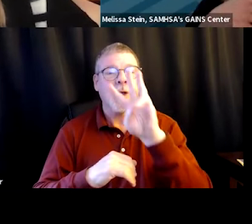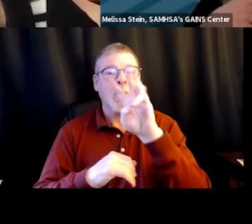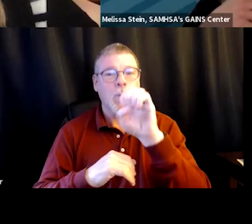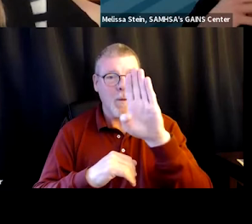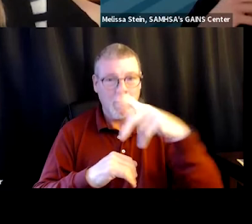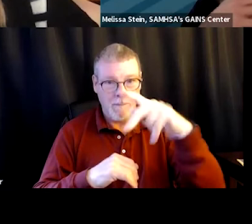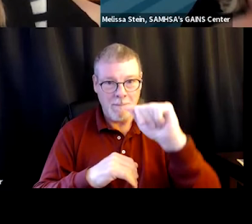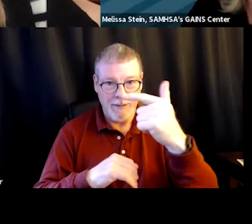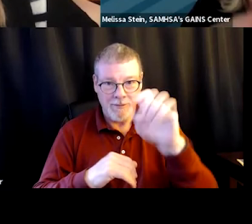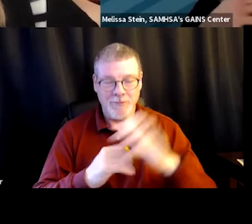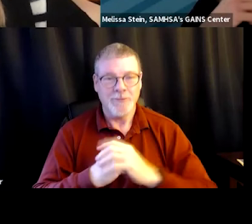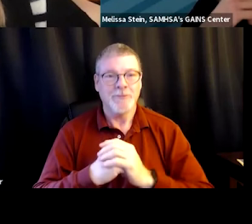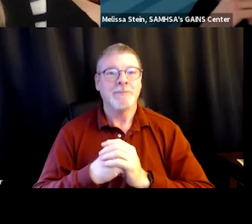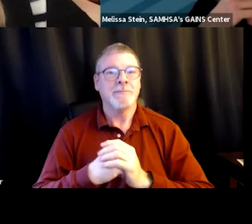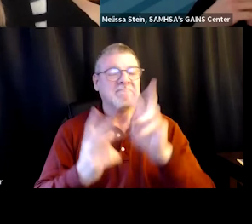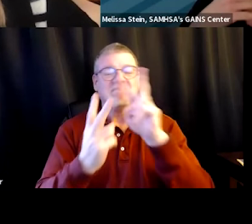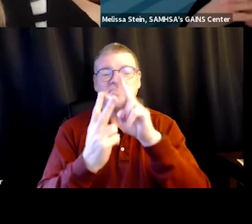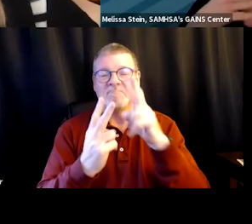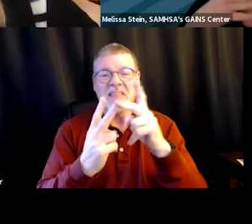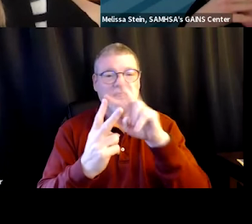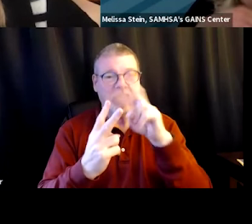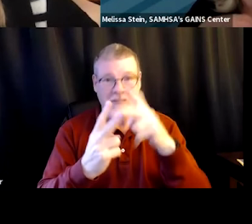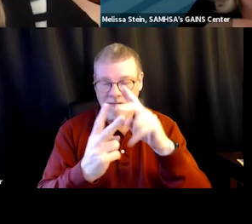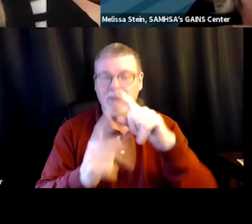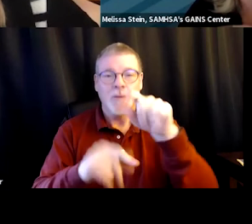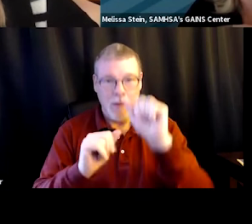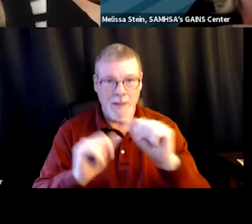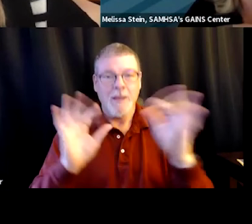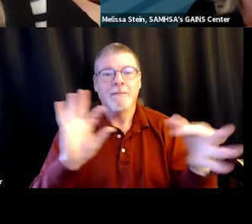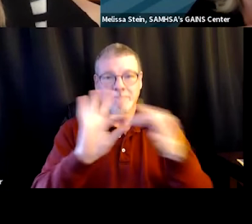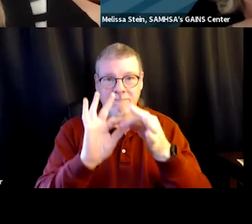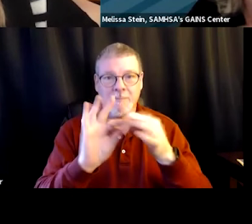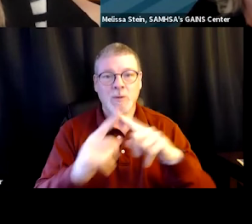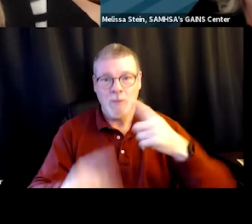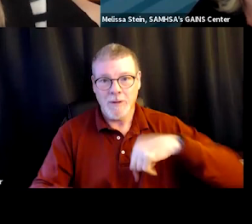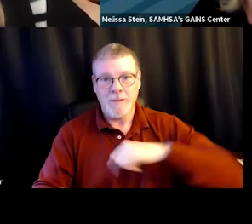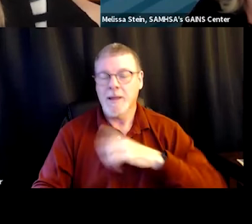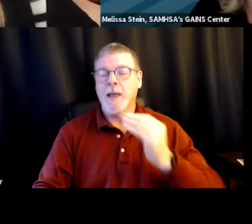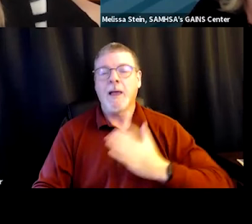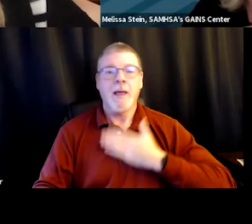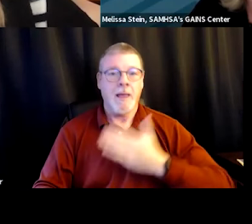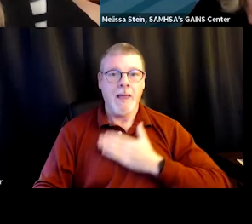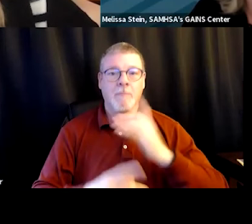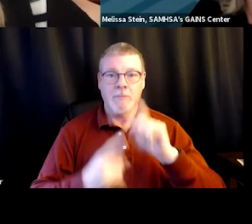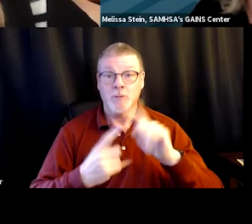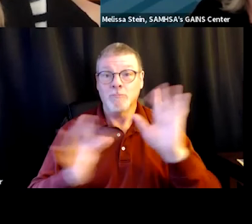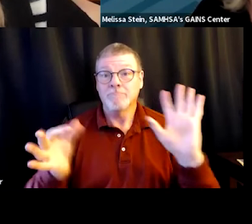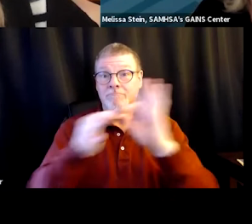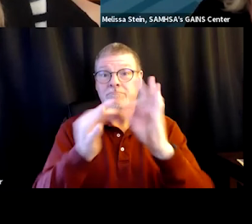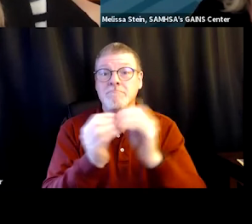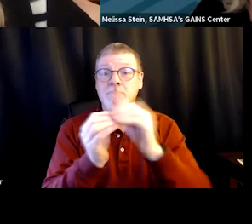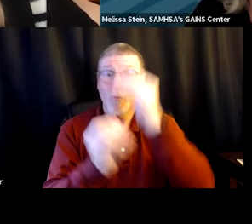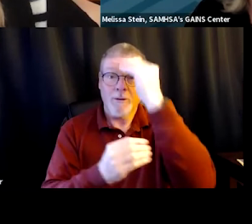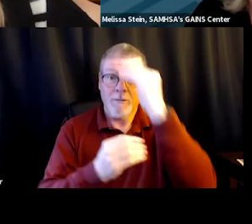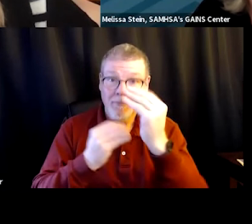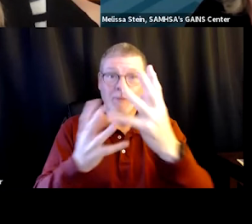can, through either of those connections, you can reach out to us and we're happy to link you with further more